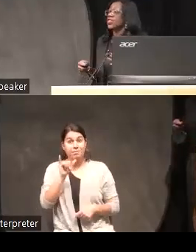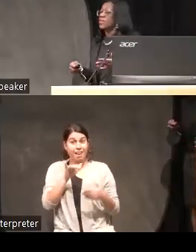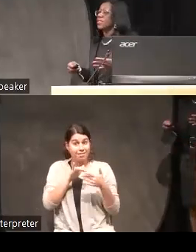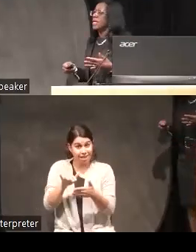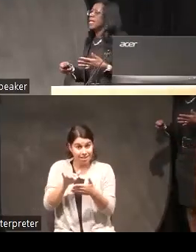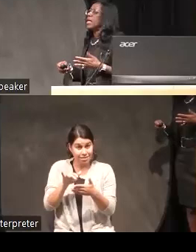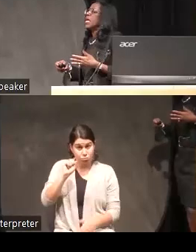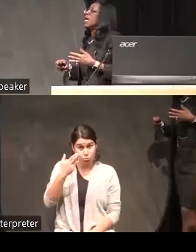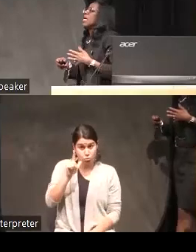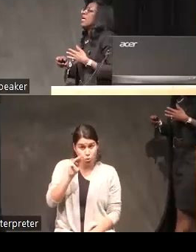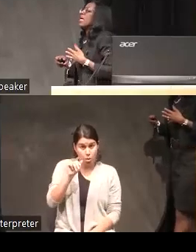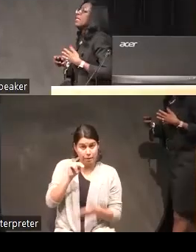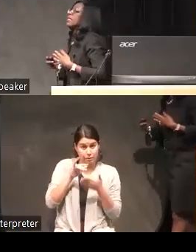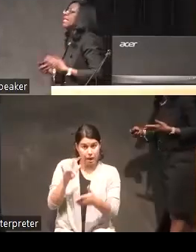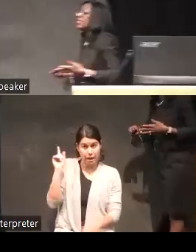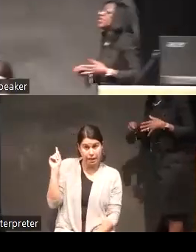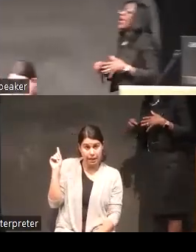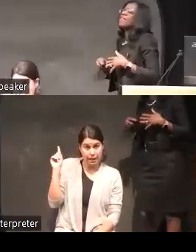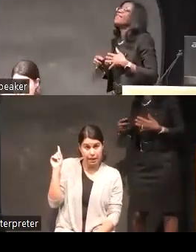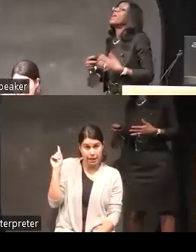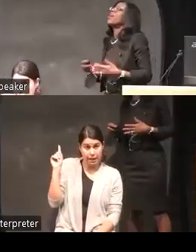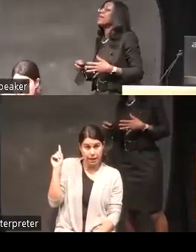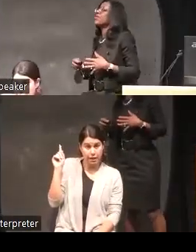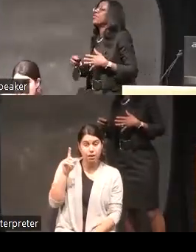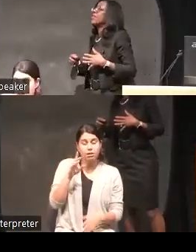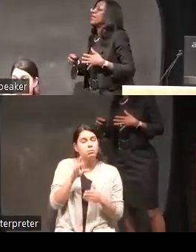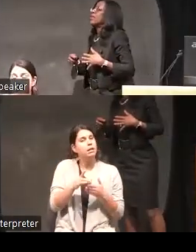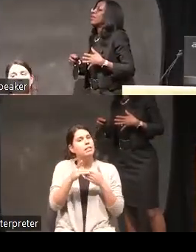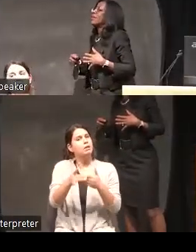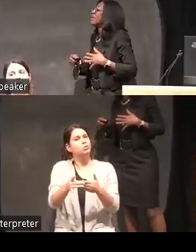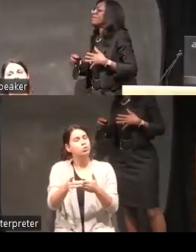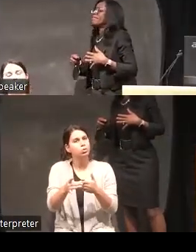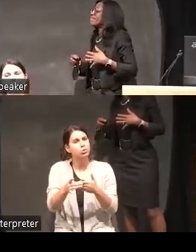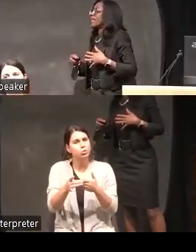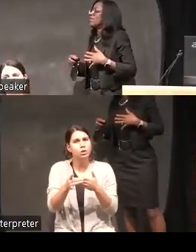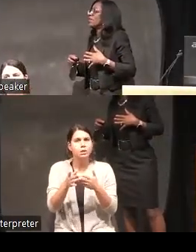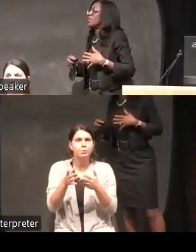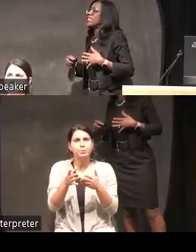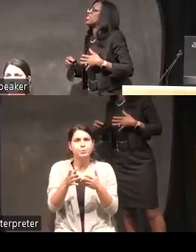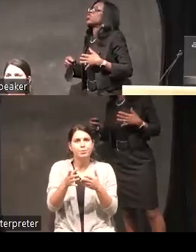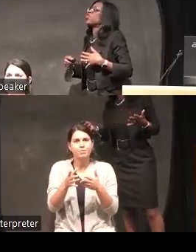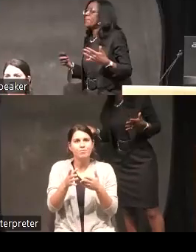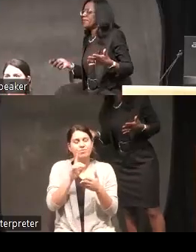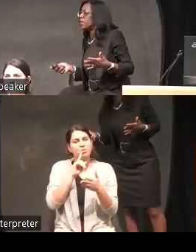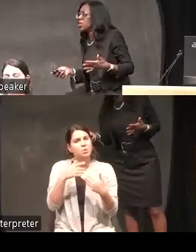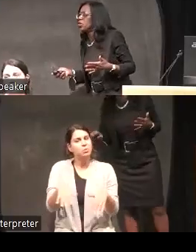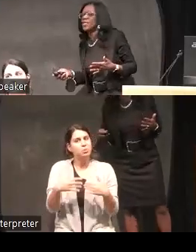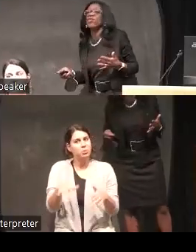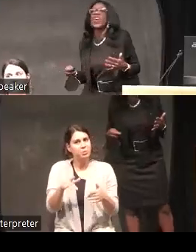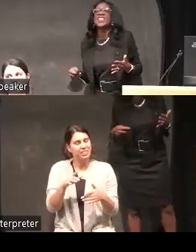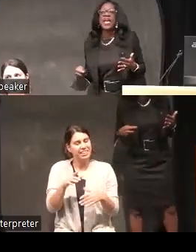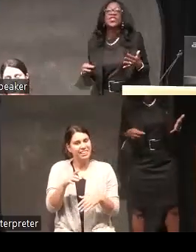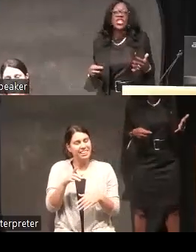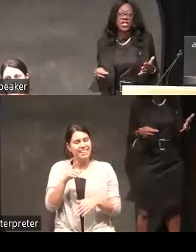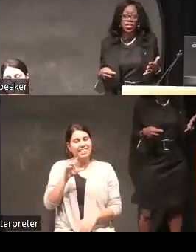Kevin Schulman's study, led to a very it really was a disruptive conclusion